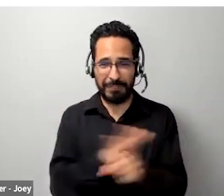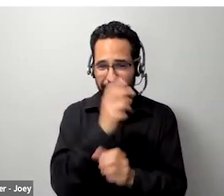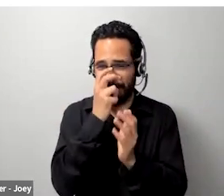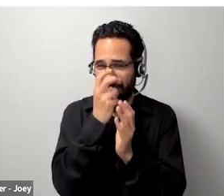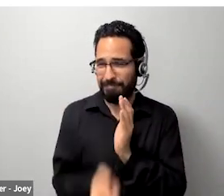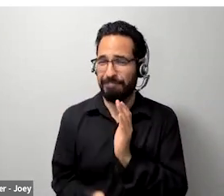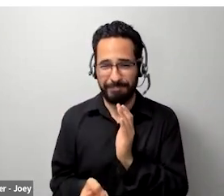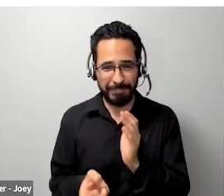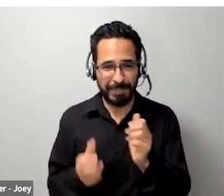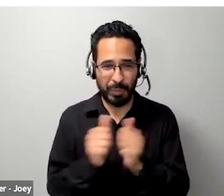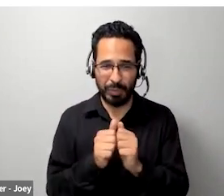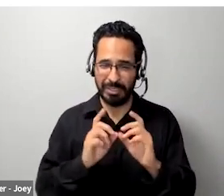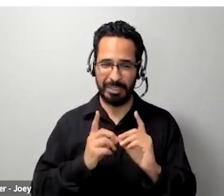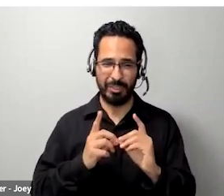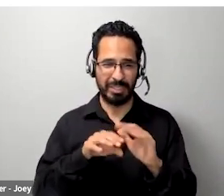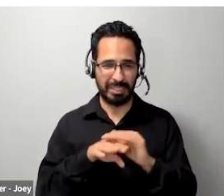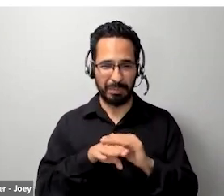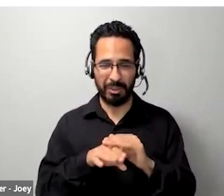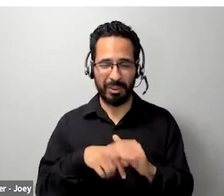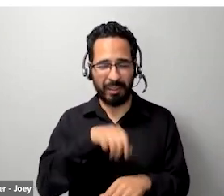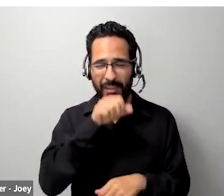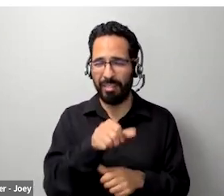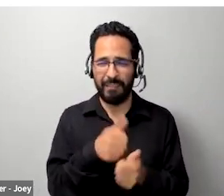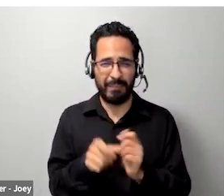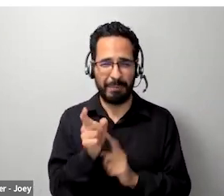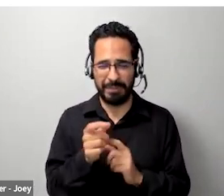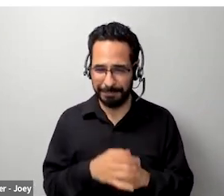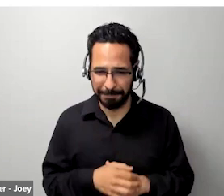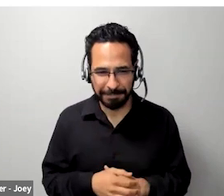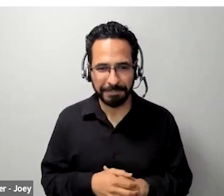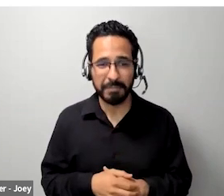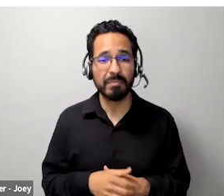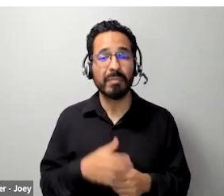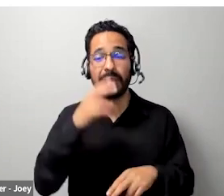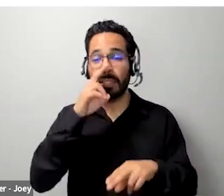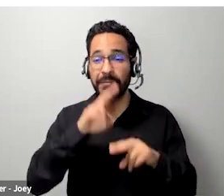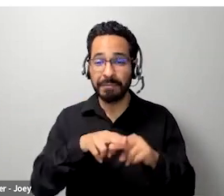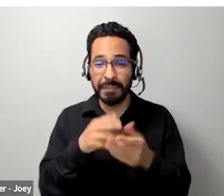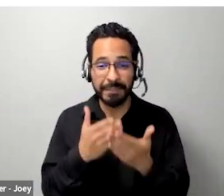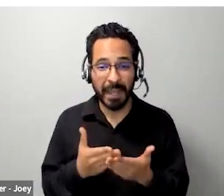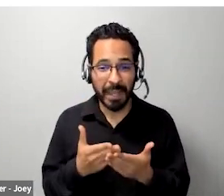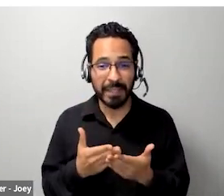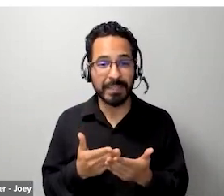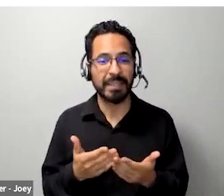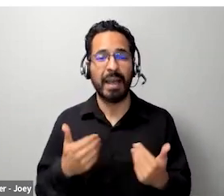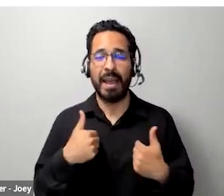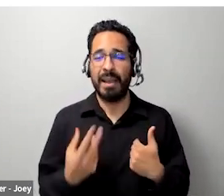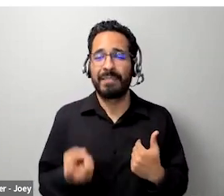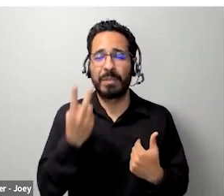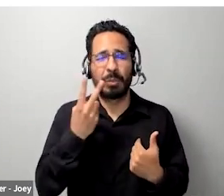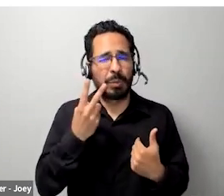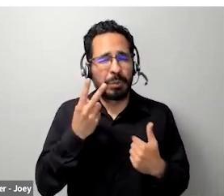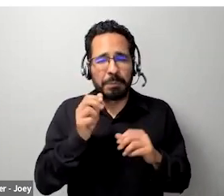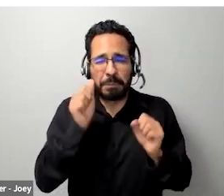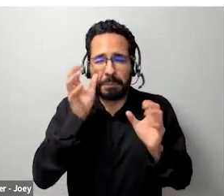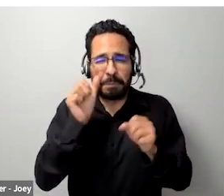ahead with digital accessibility and loving every second of it. Some fun facts about me: I have two absolutely